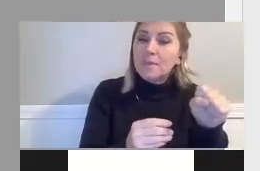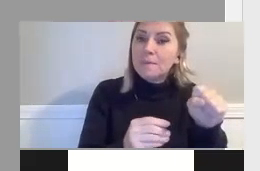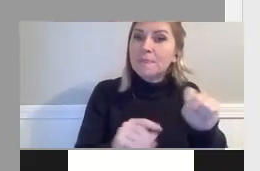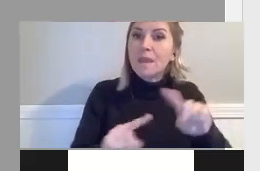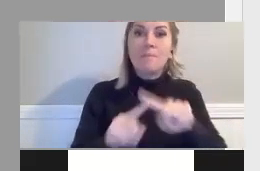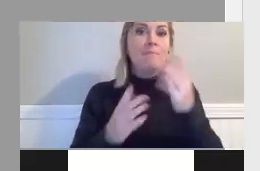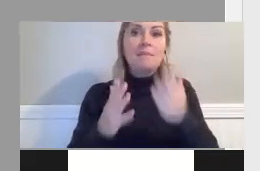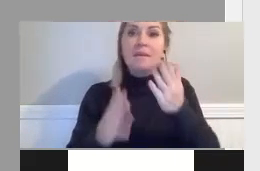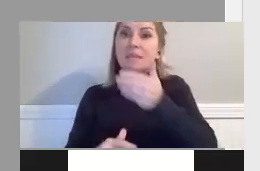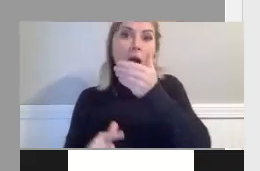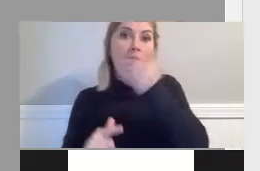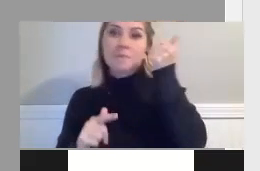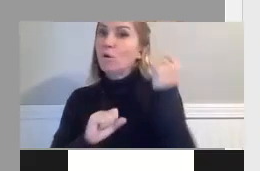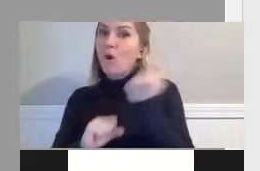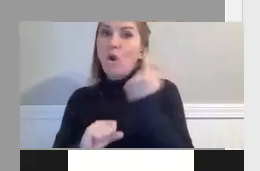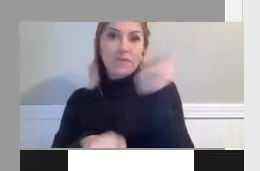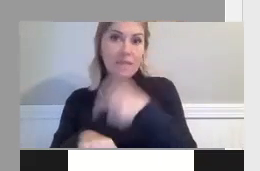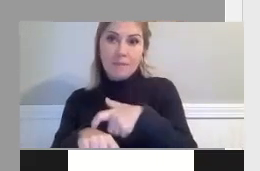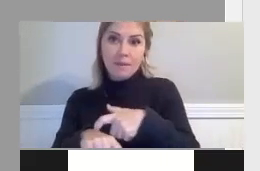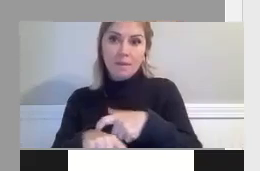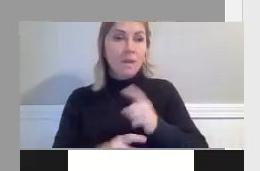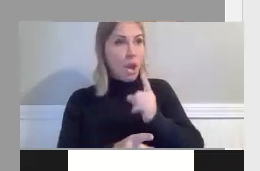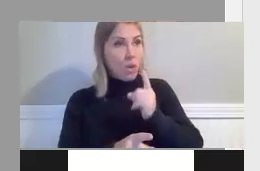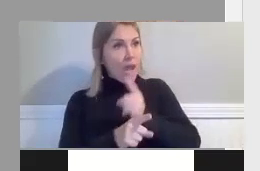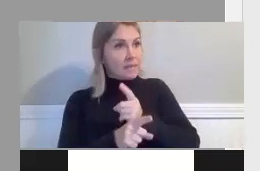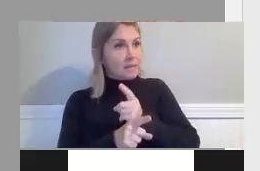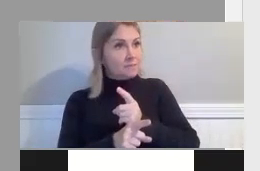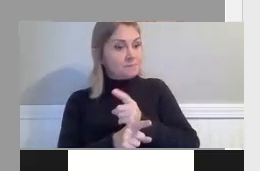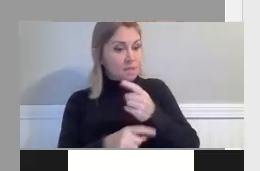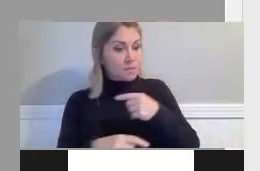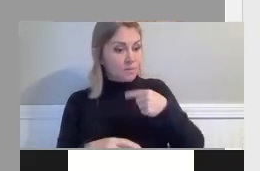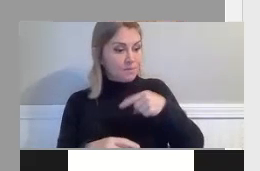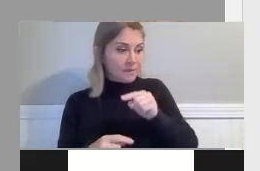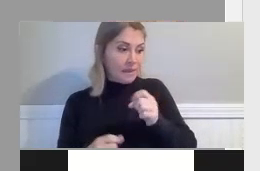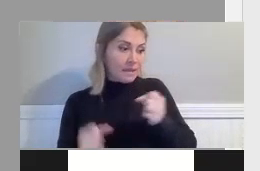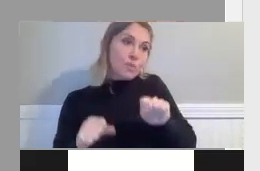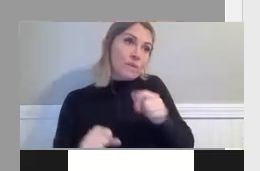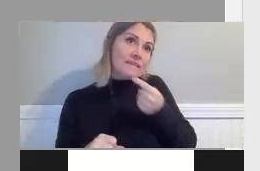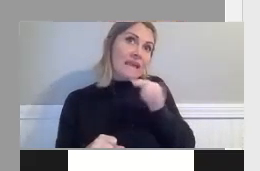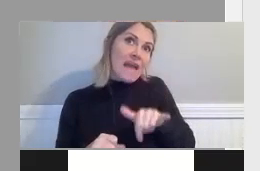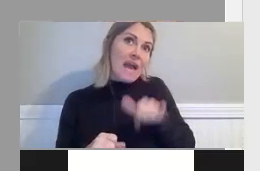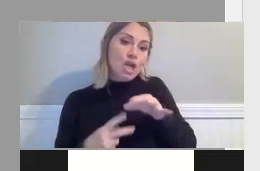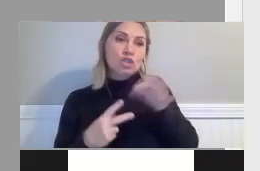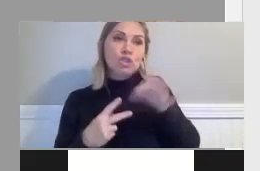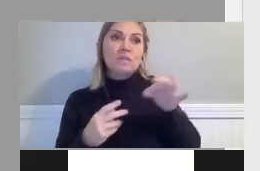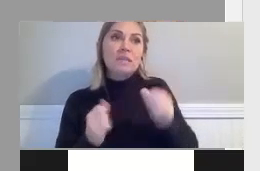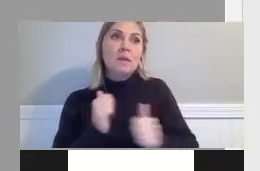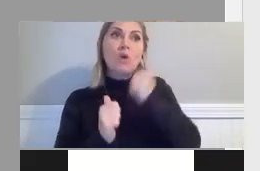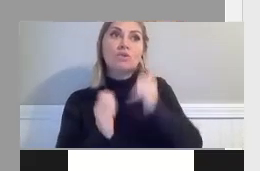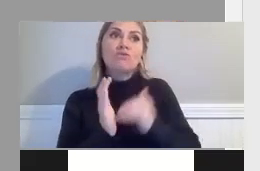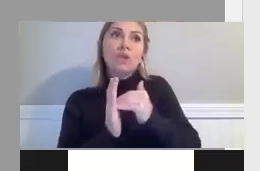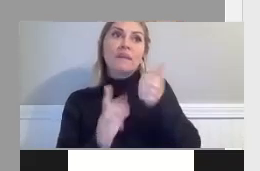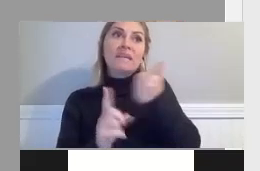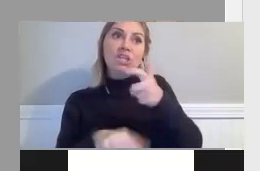be optimal always. Right, because we can make the, can you argue that choosing the most frequent element each